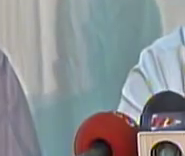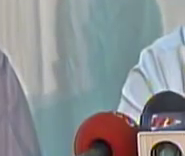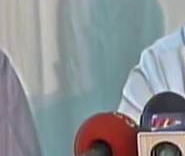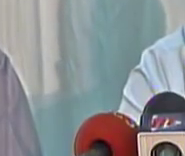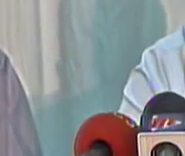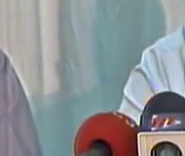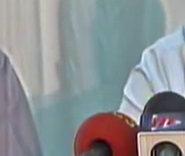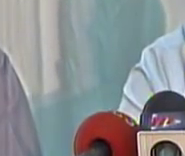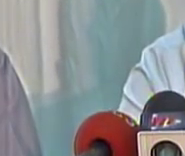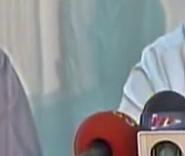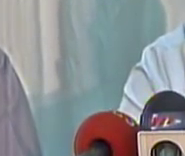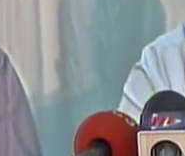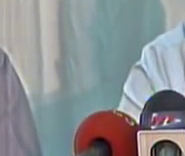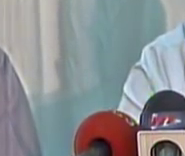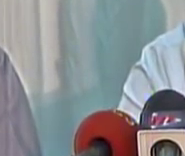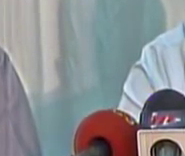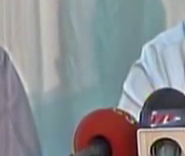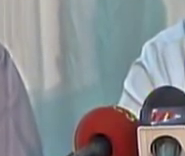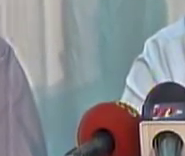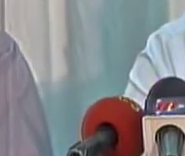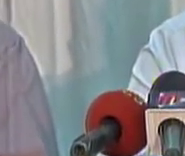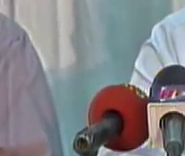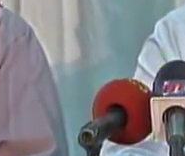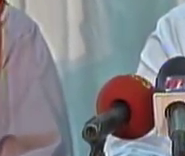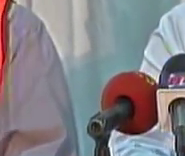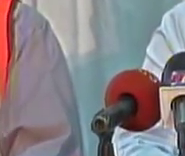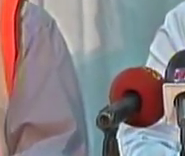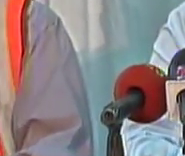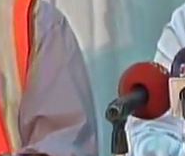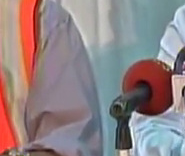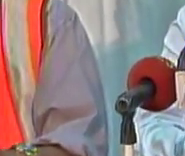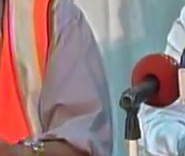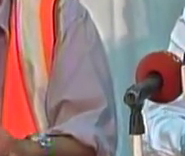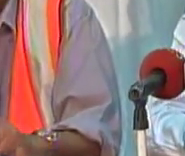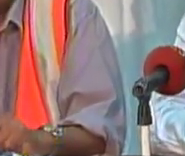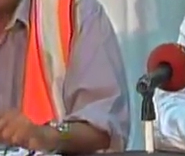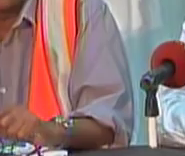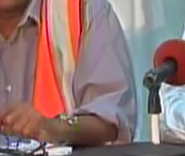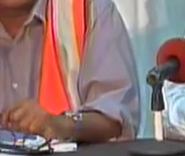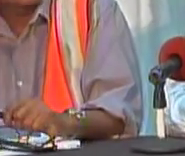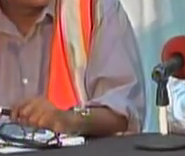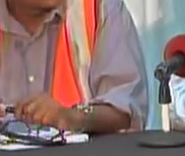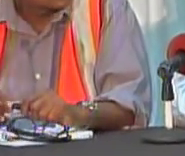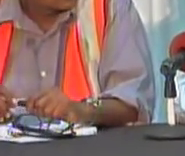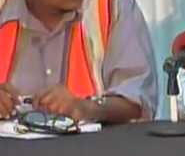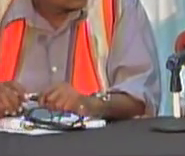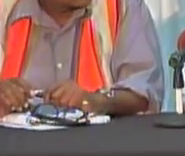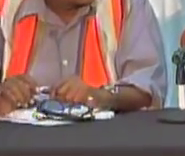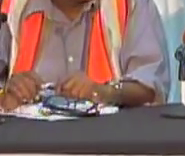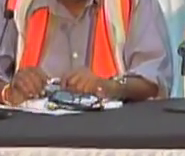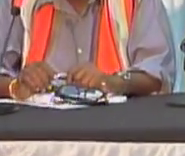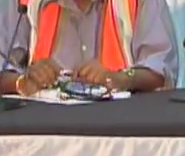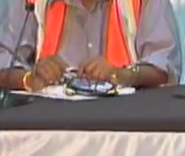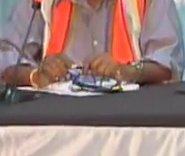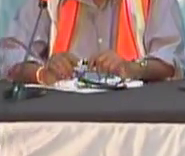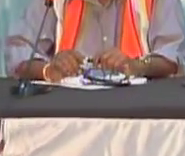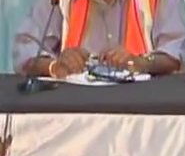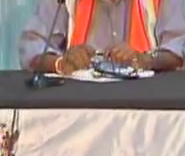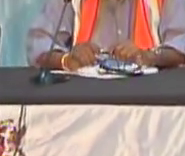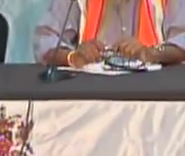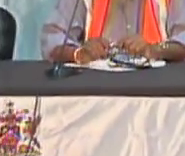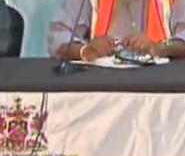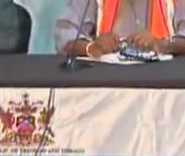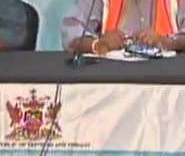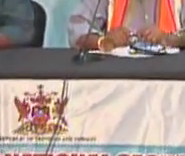I have with me this morning four of my colleagues. To my extreme right, Minister Rambarat, Minister of Agriculture, Land